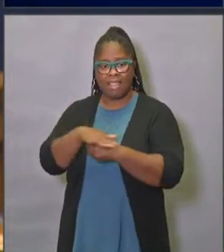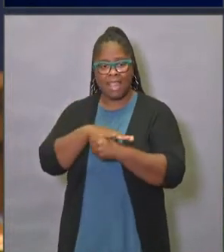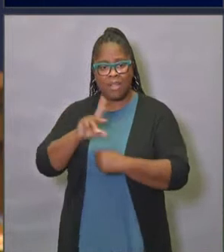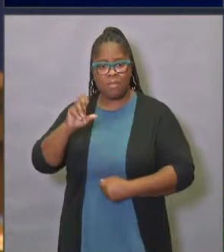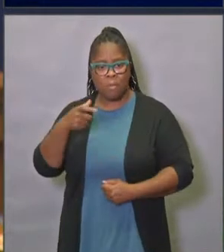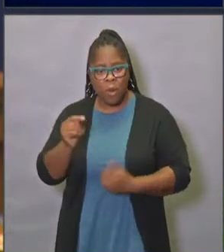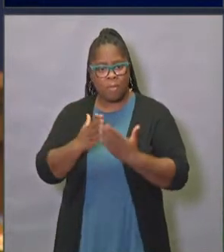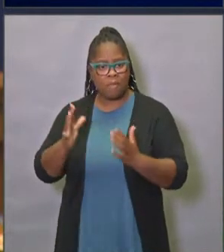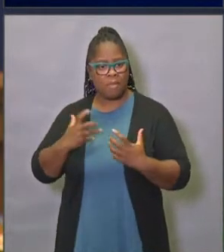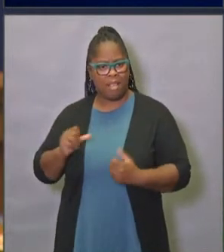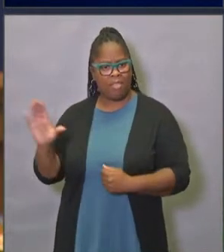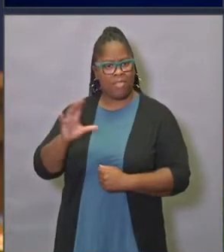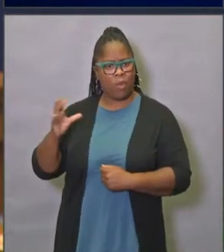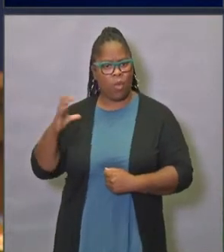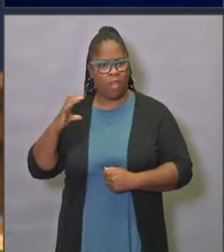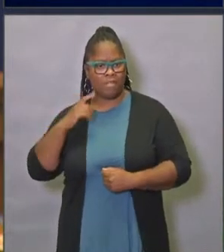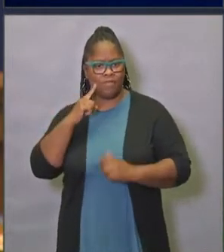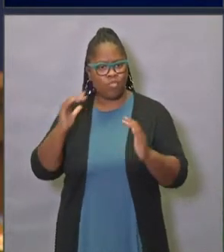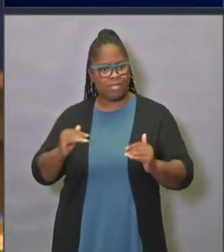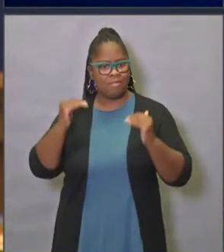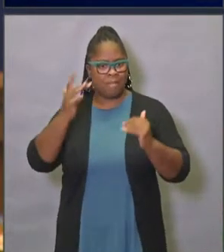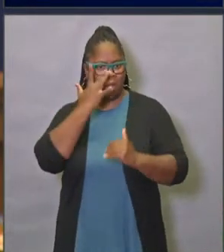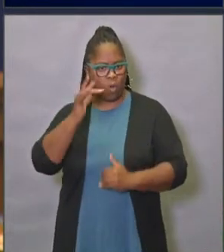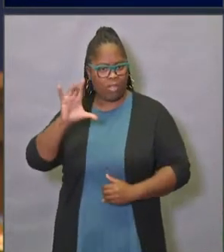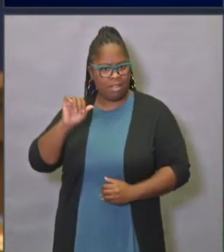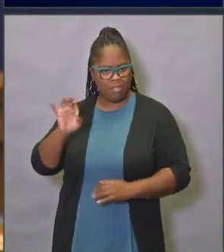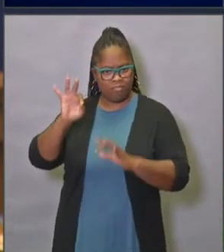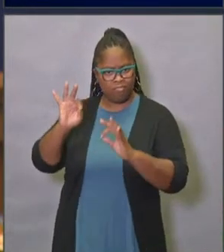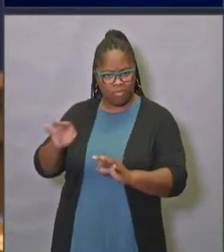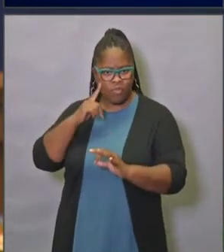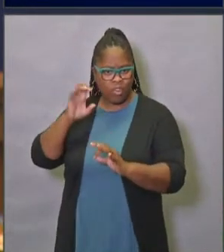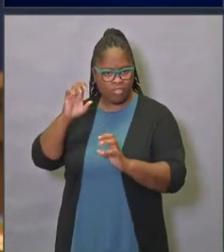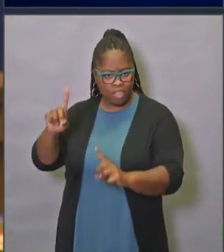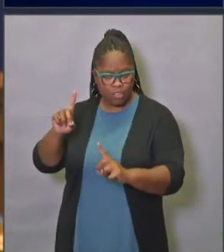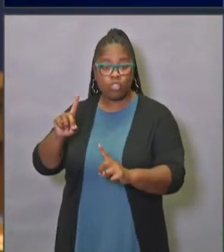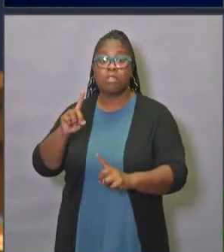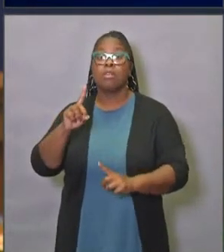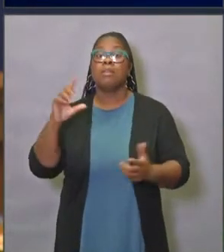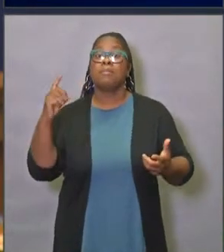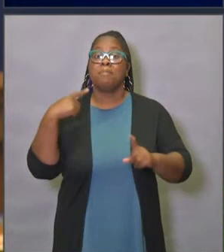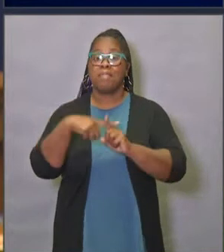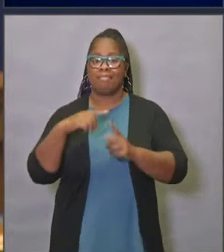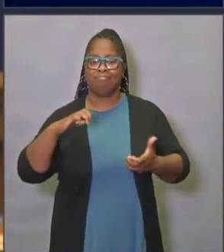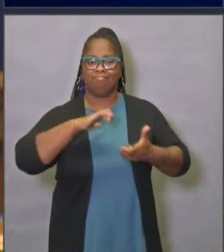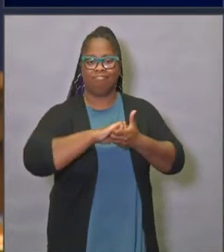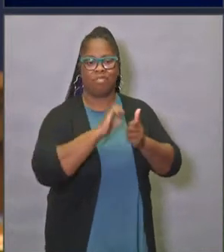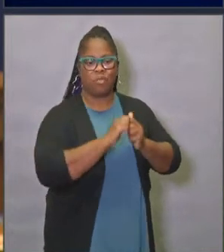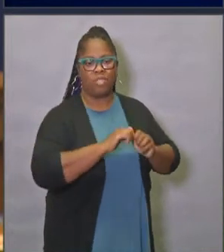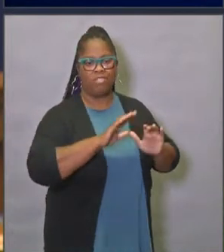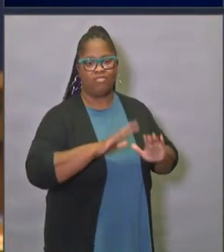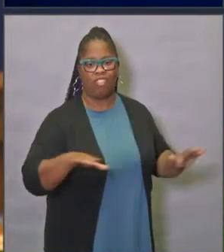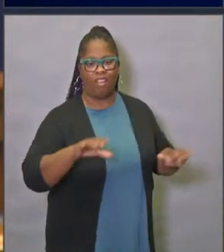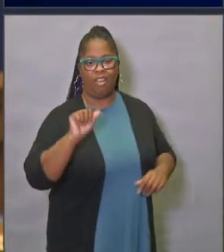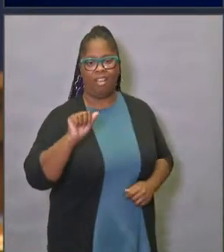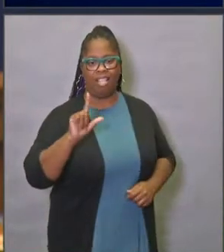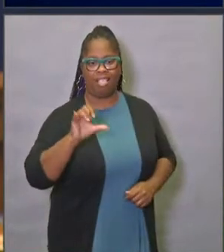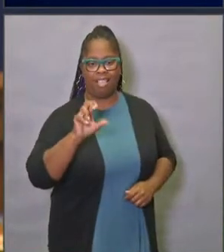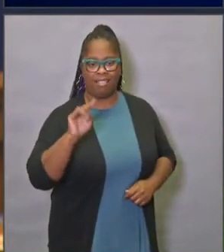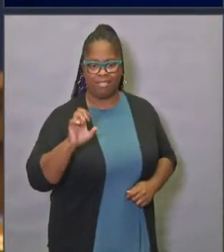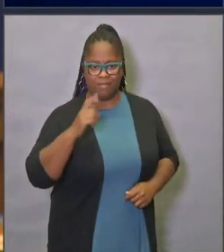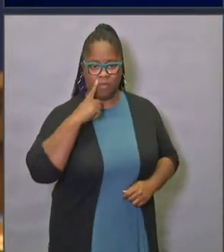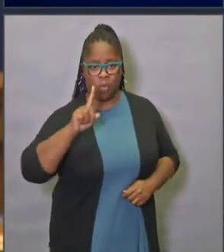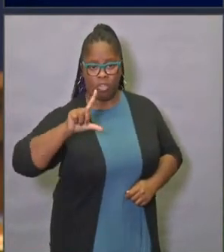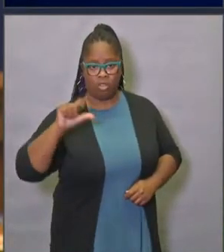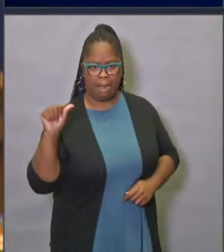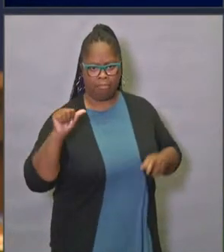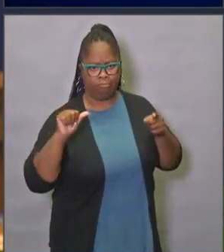of Public Health's Office of Advancement of Early Care in Education and in partnership with the Child Alliance of Los Angeles,